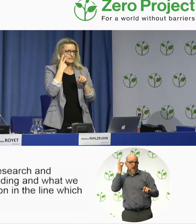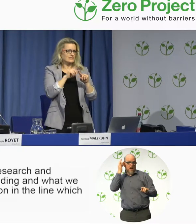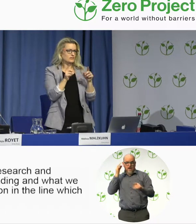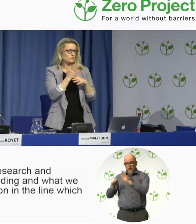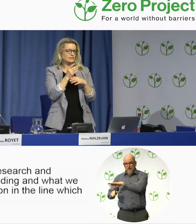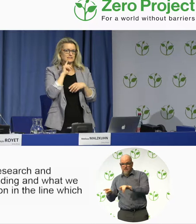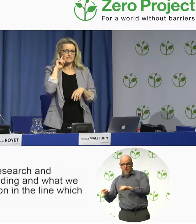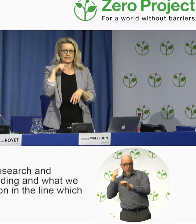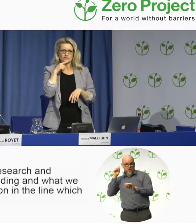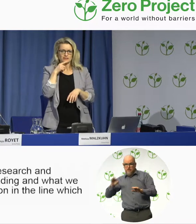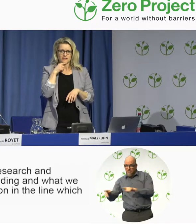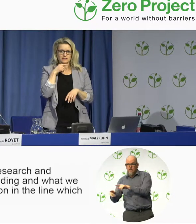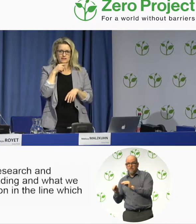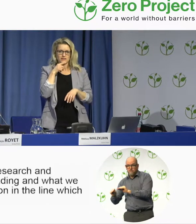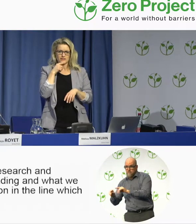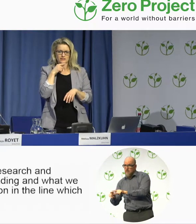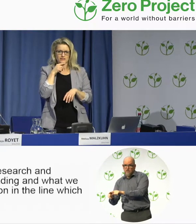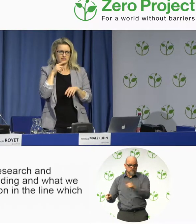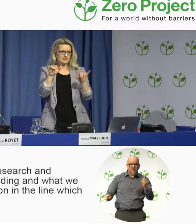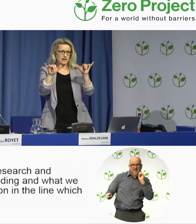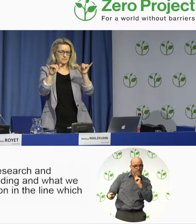is activation in the language areas of the brain.